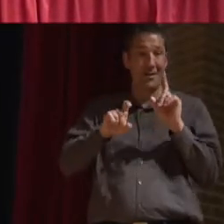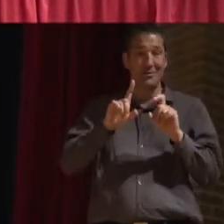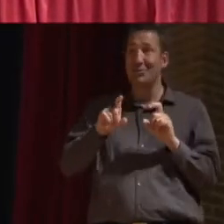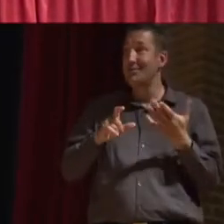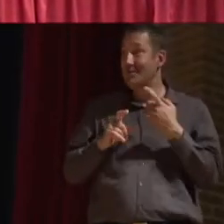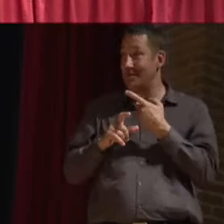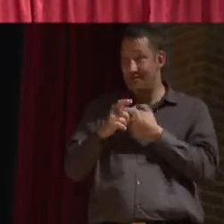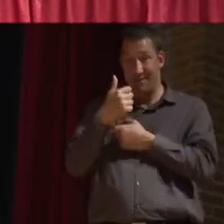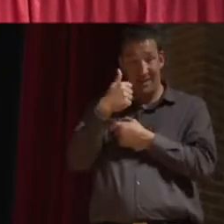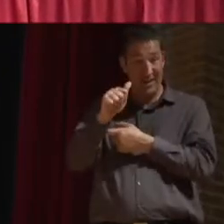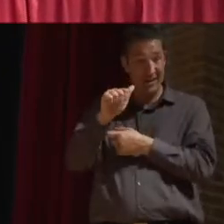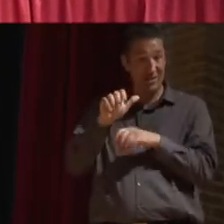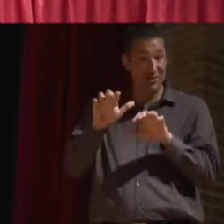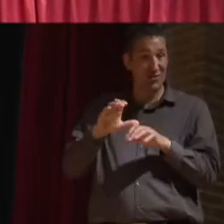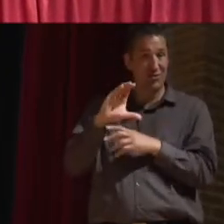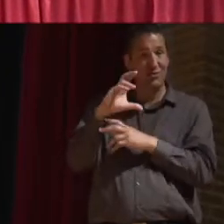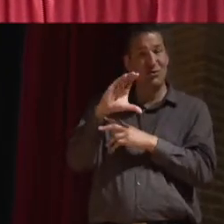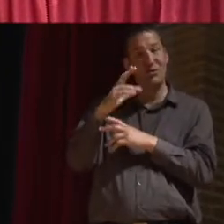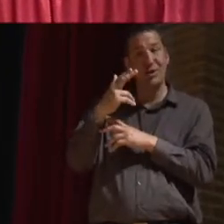Gilbert?